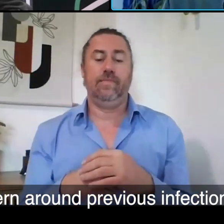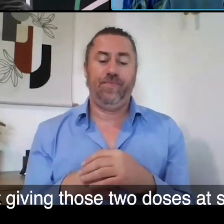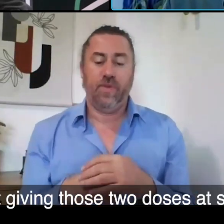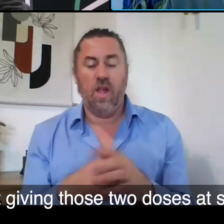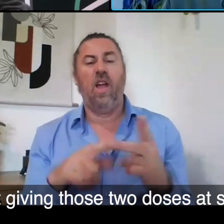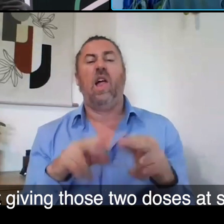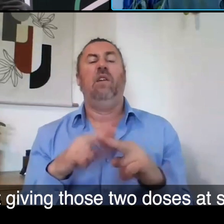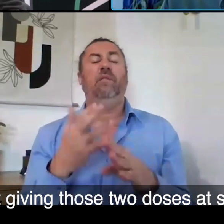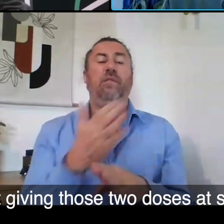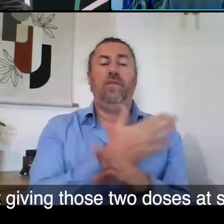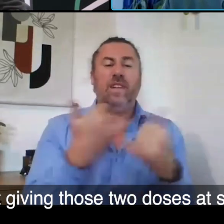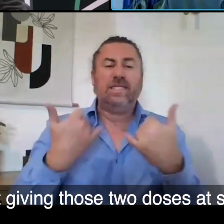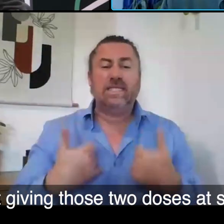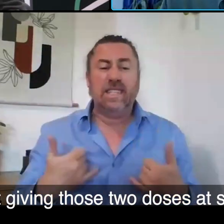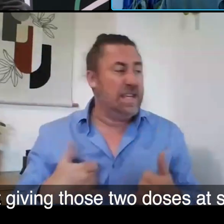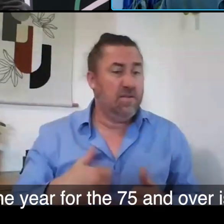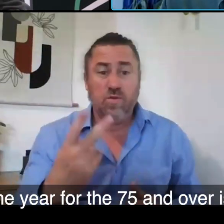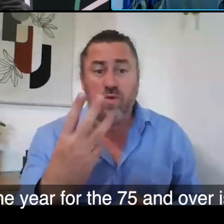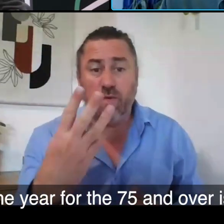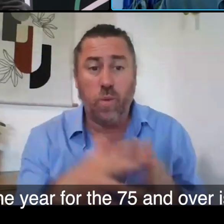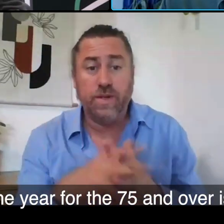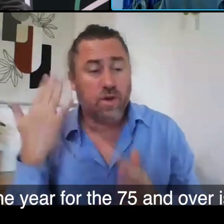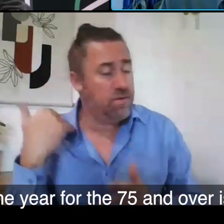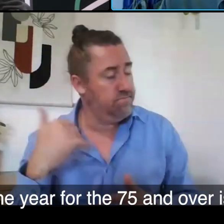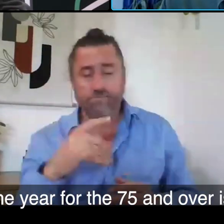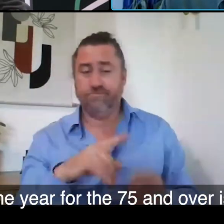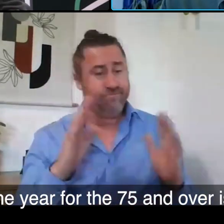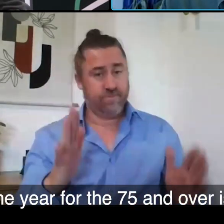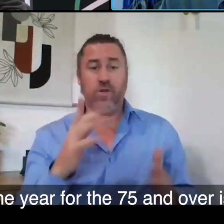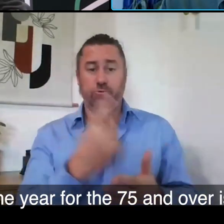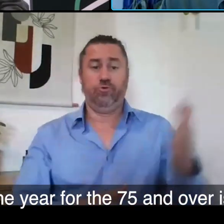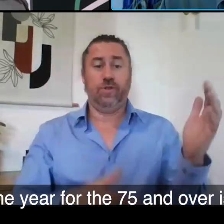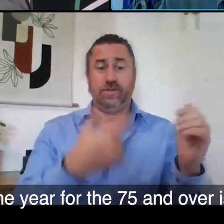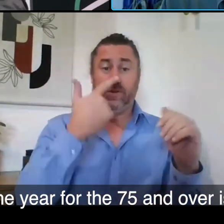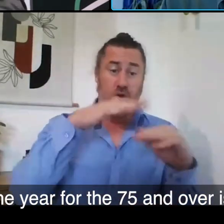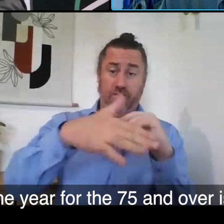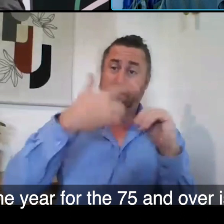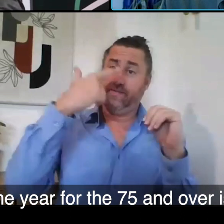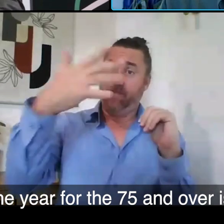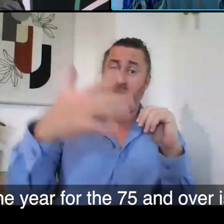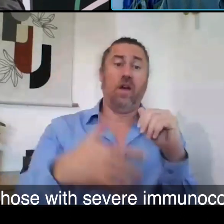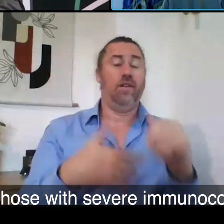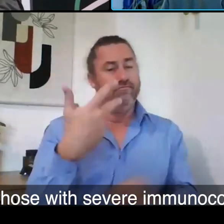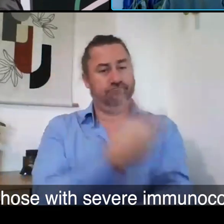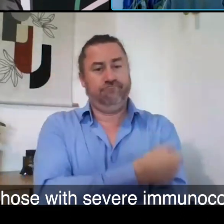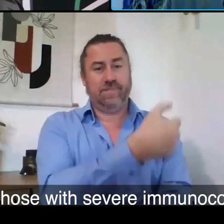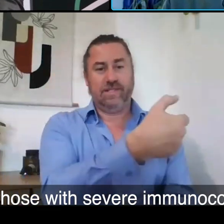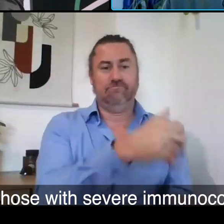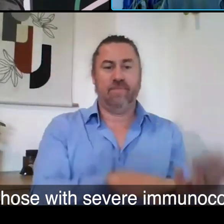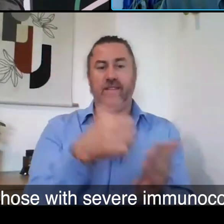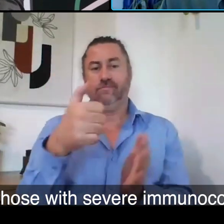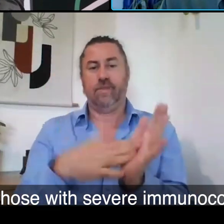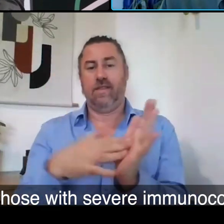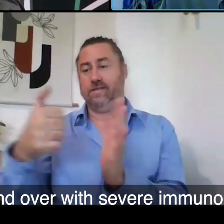or timing, really just giving those 2 doses at 6 months apart over the year for the 75 and over is important, as well as those with